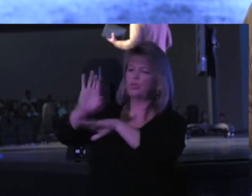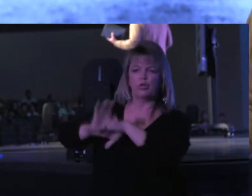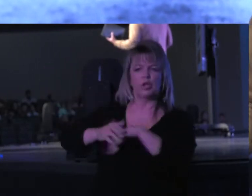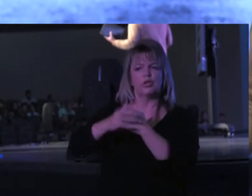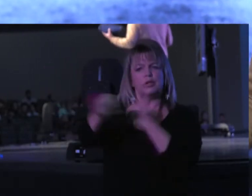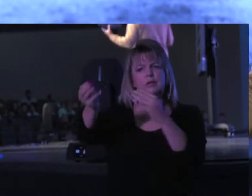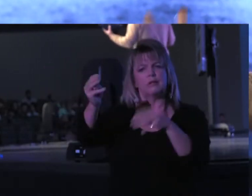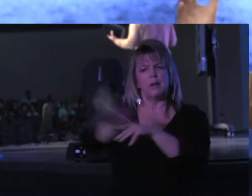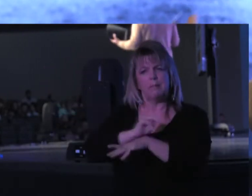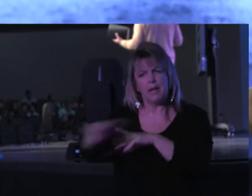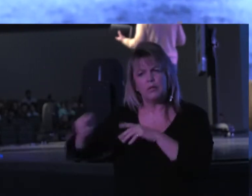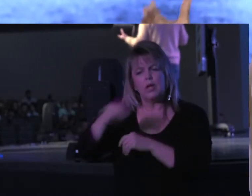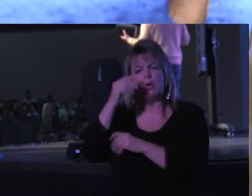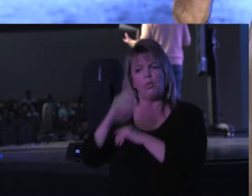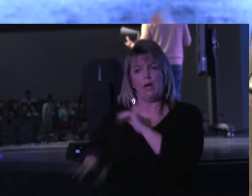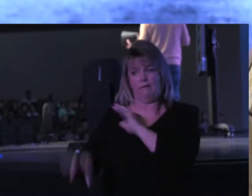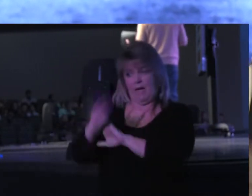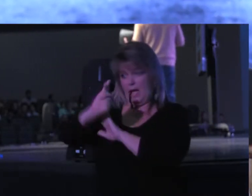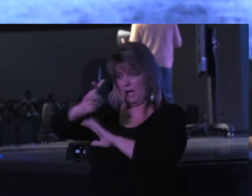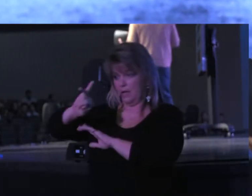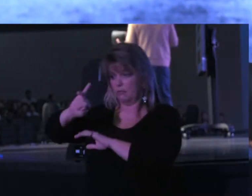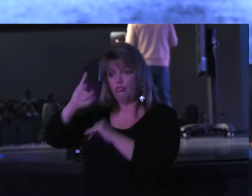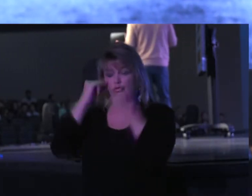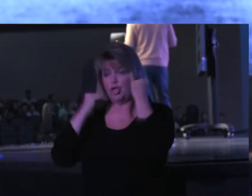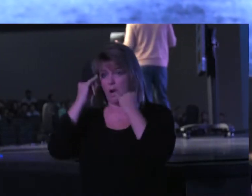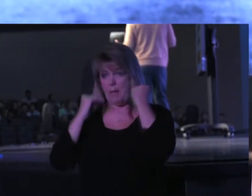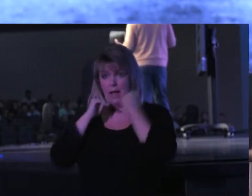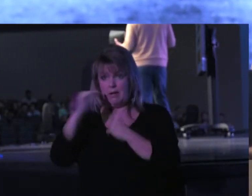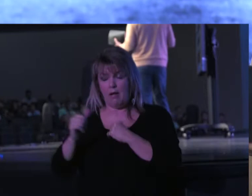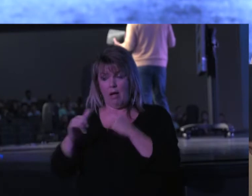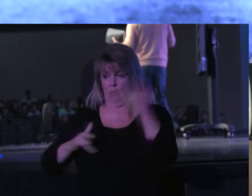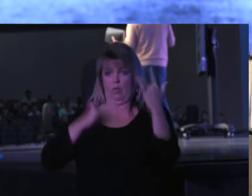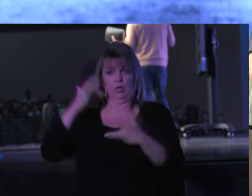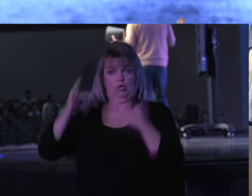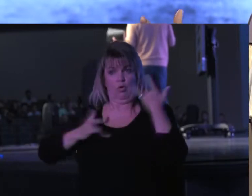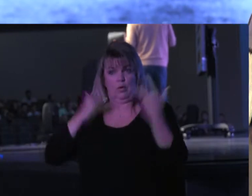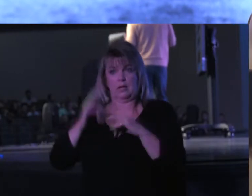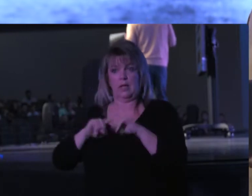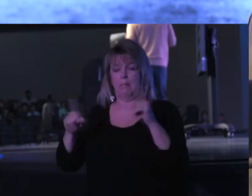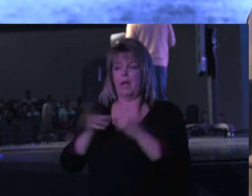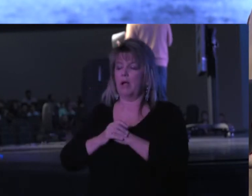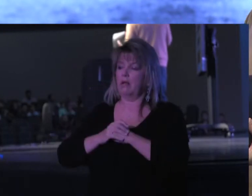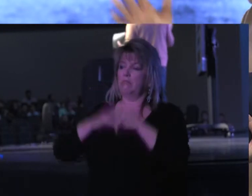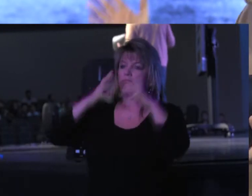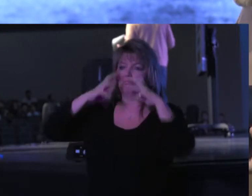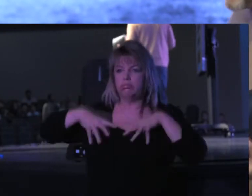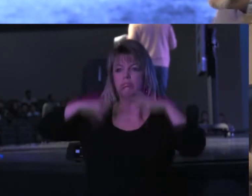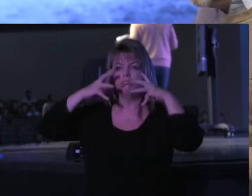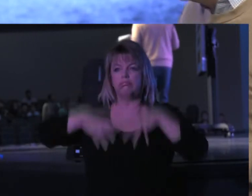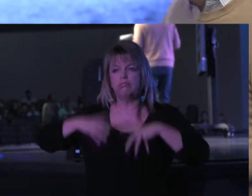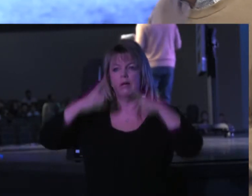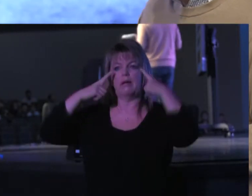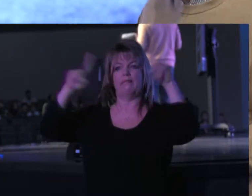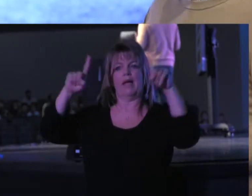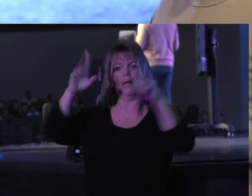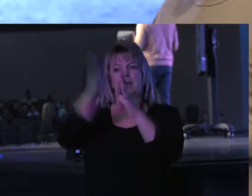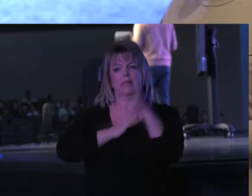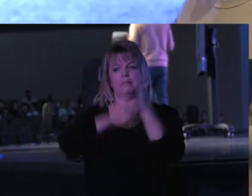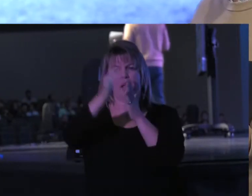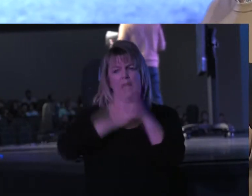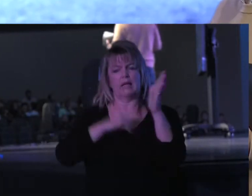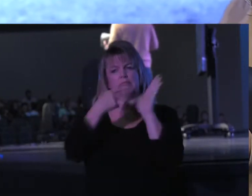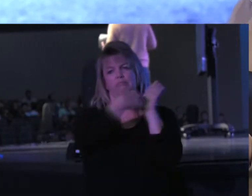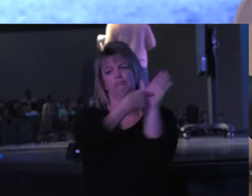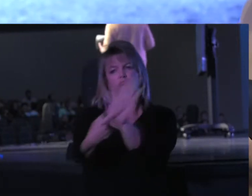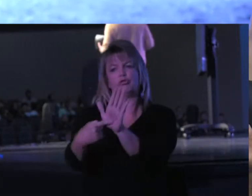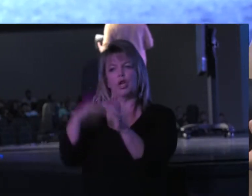ministry. Because we find Jeremiah not rejoicing, but weeping. There's a famous painting that's a